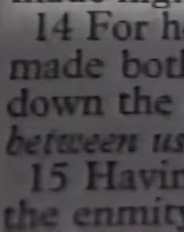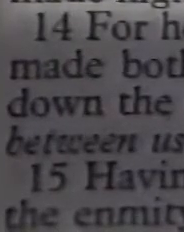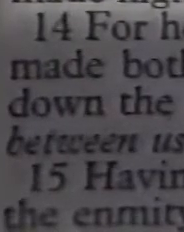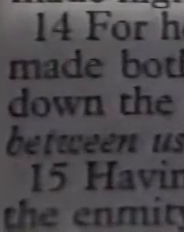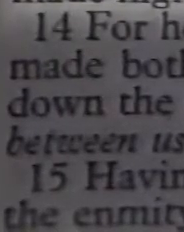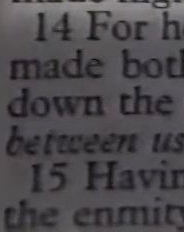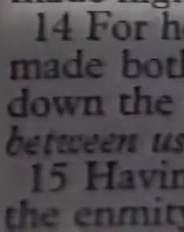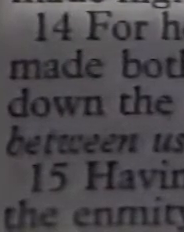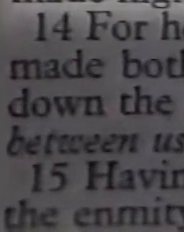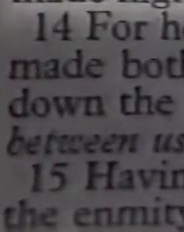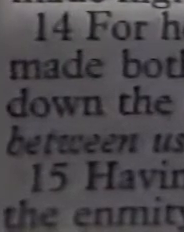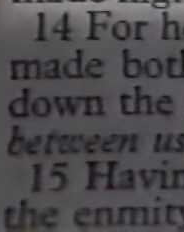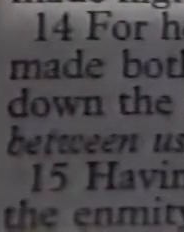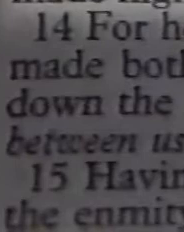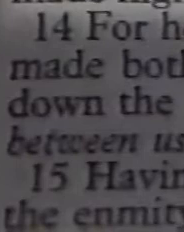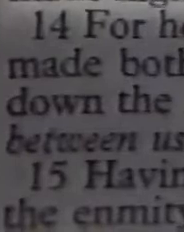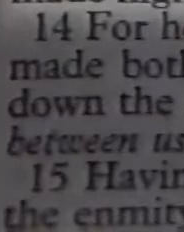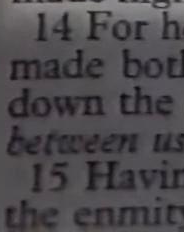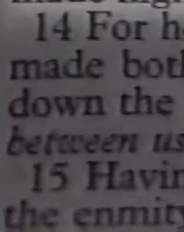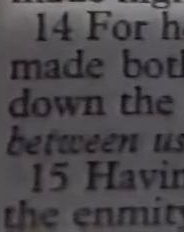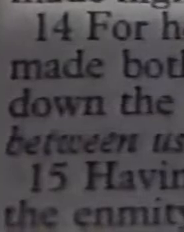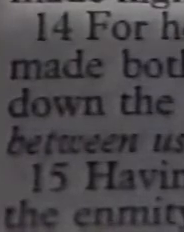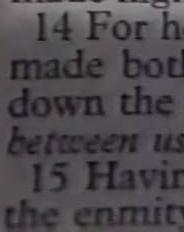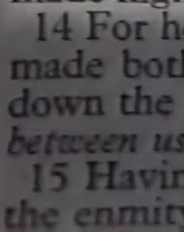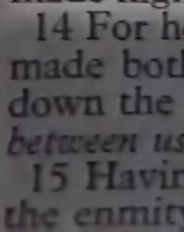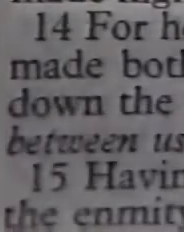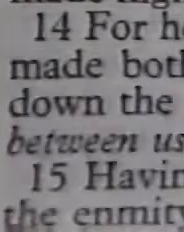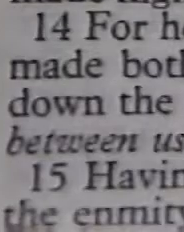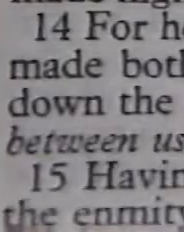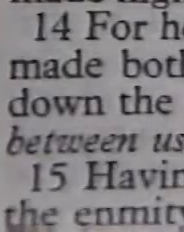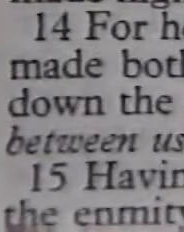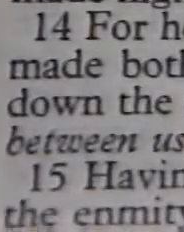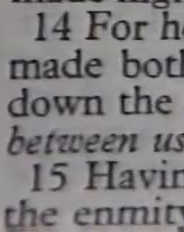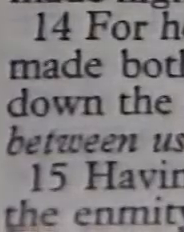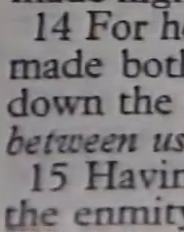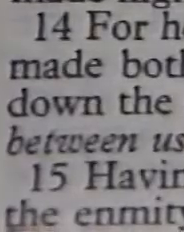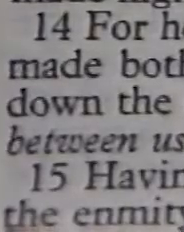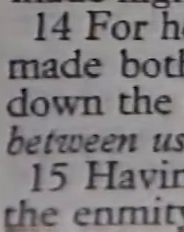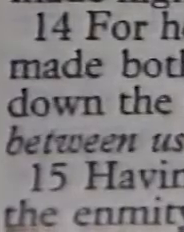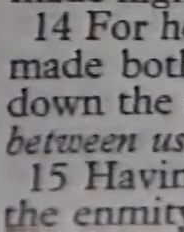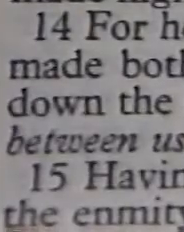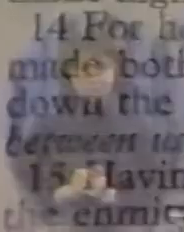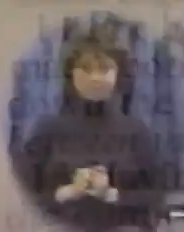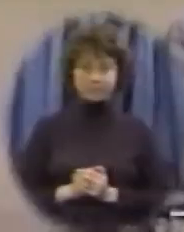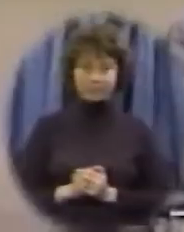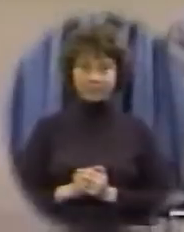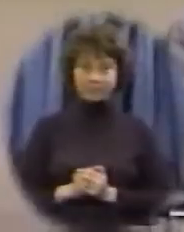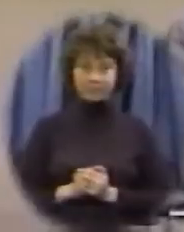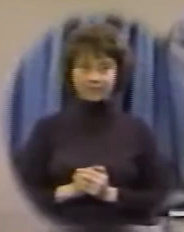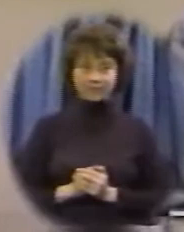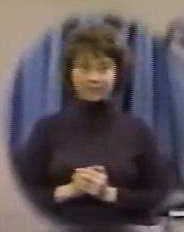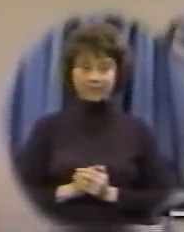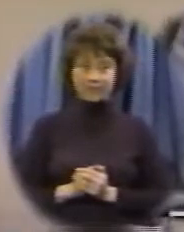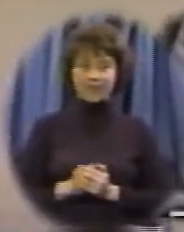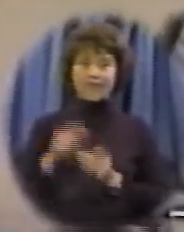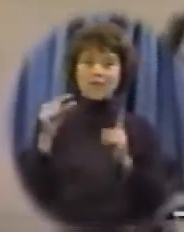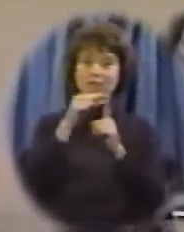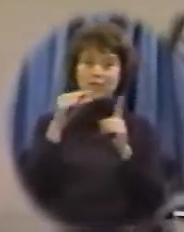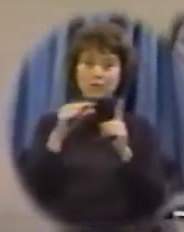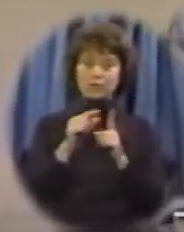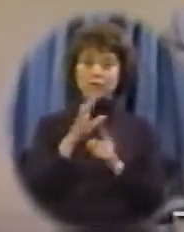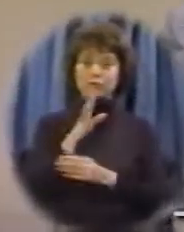were far off are made nigh by the blood of Christ. Now these words were spoken of the Ephesian Christians before they were